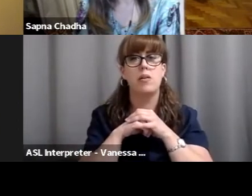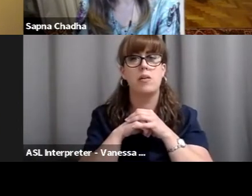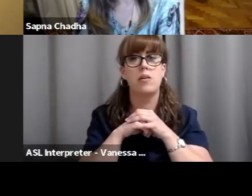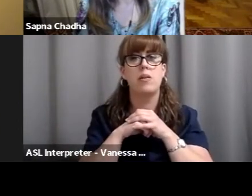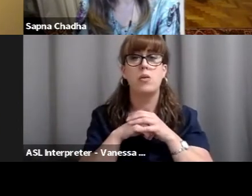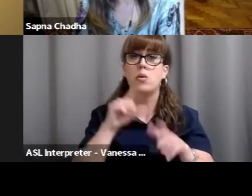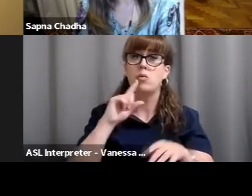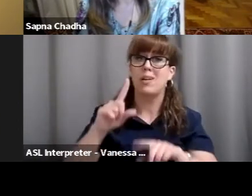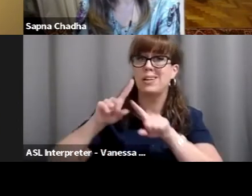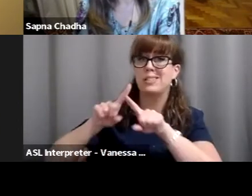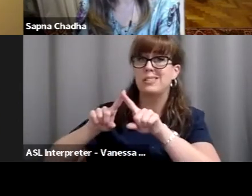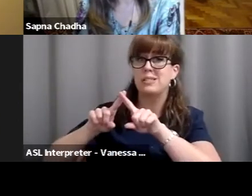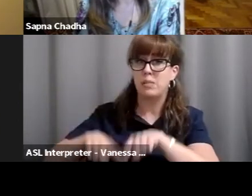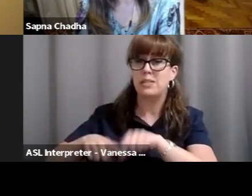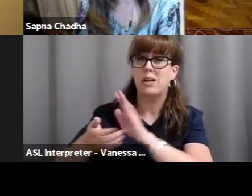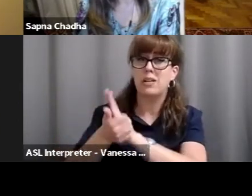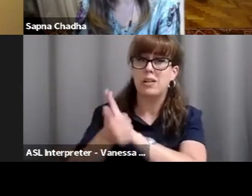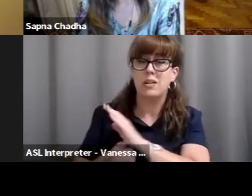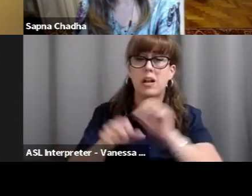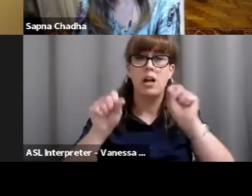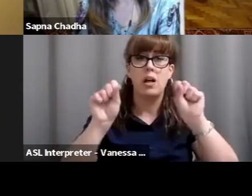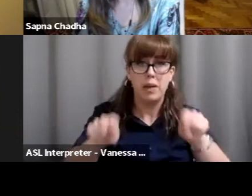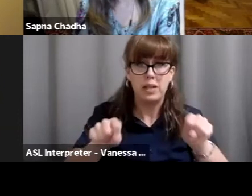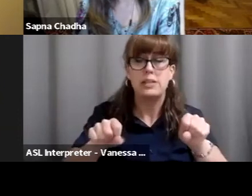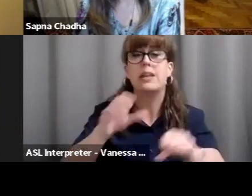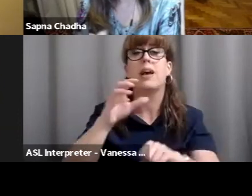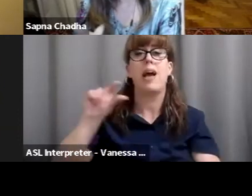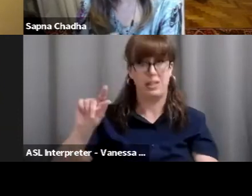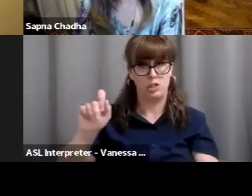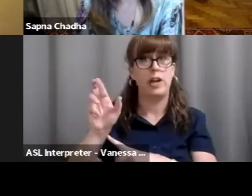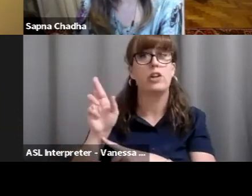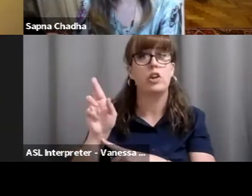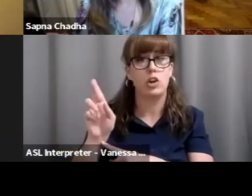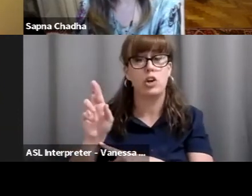competence, based on ability, and based on gender. And